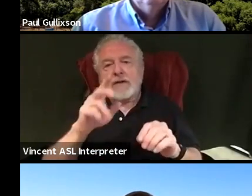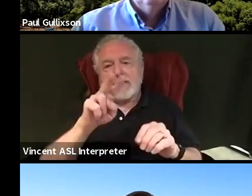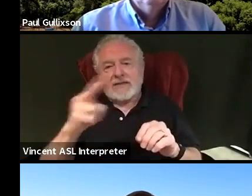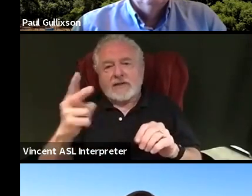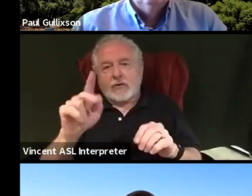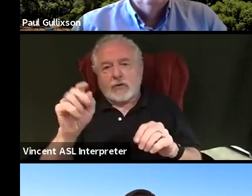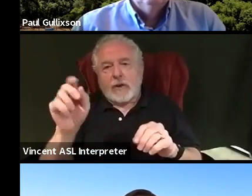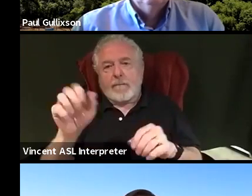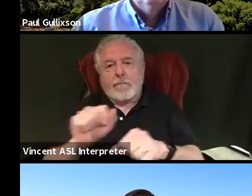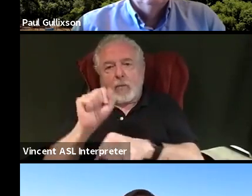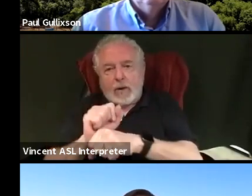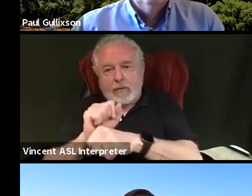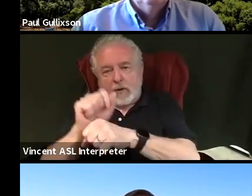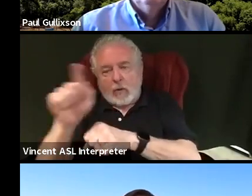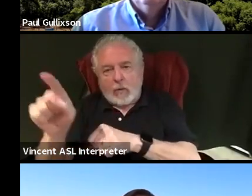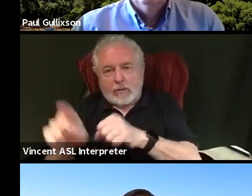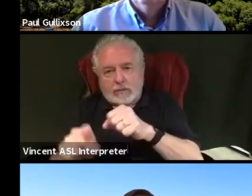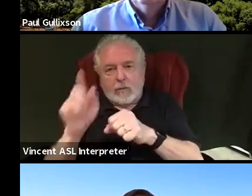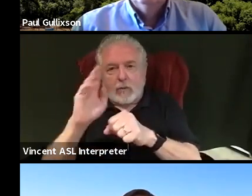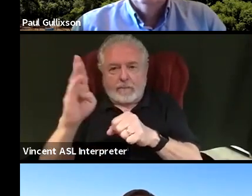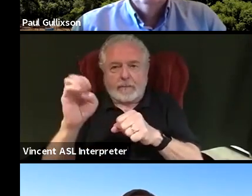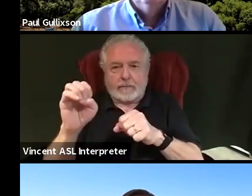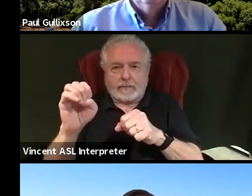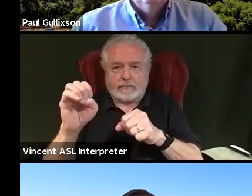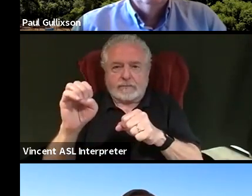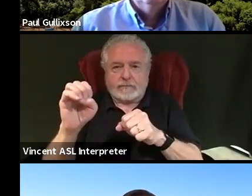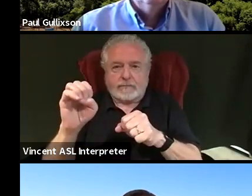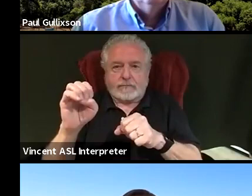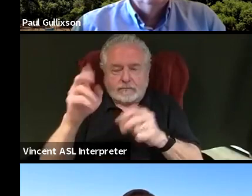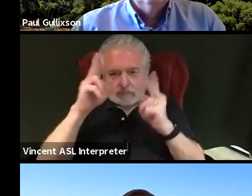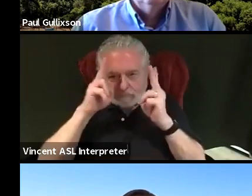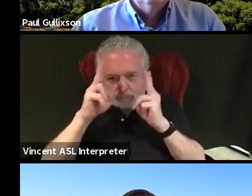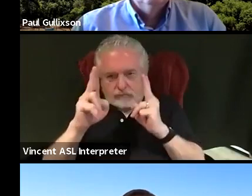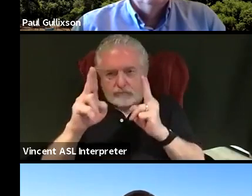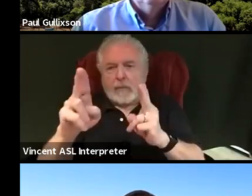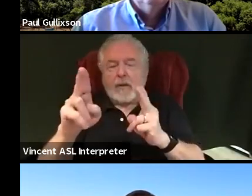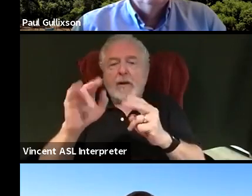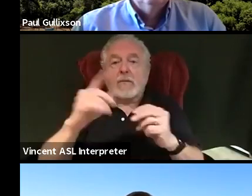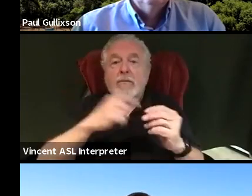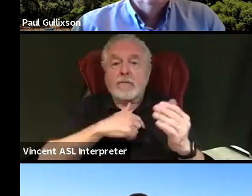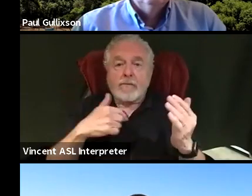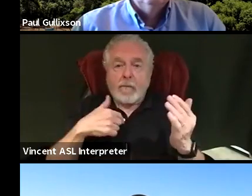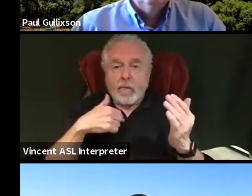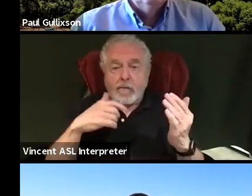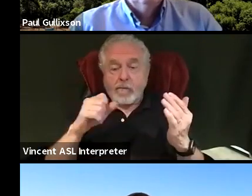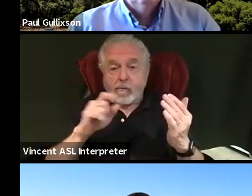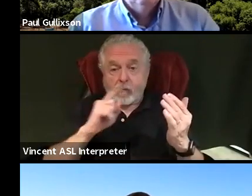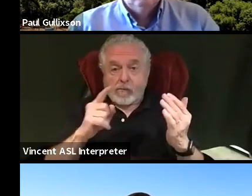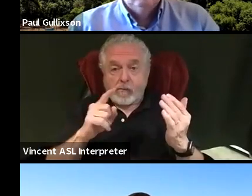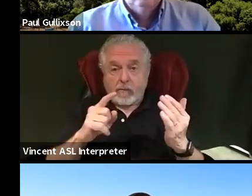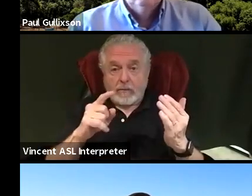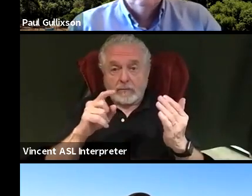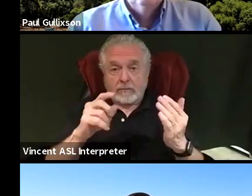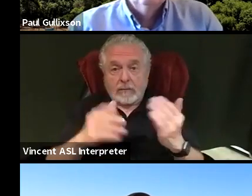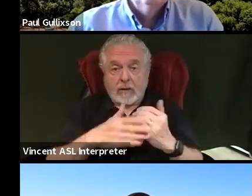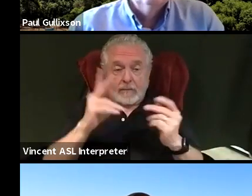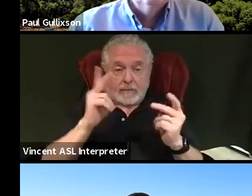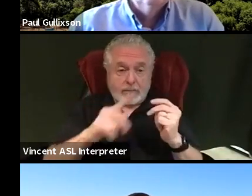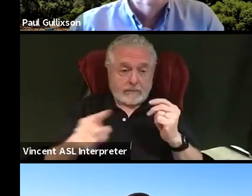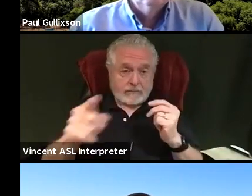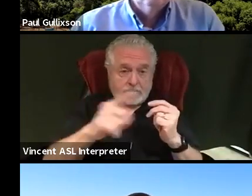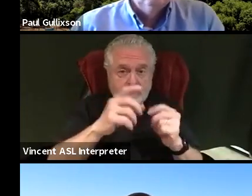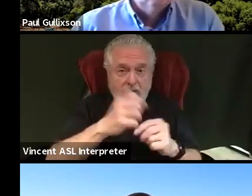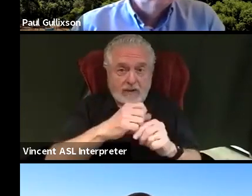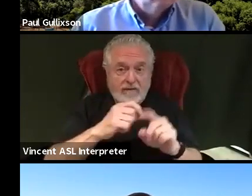dose appointments are will be honored. And then if we are really our work now is helping people